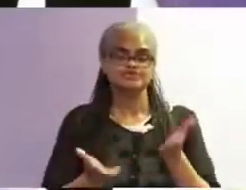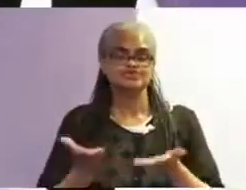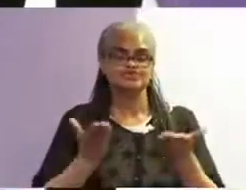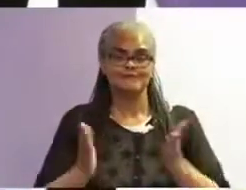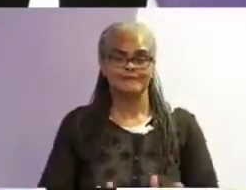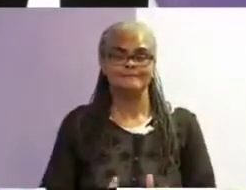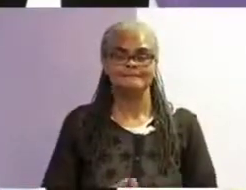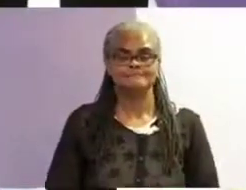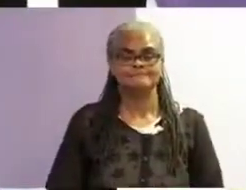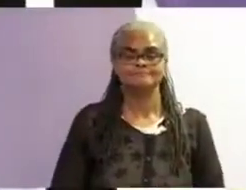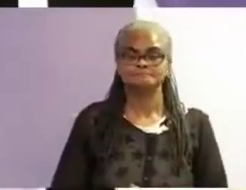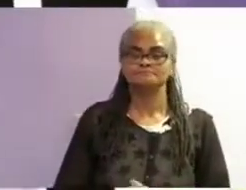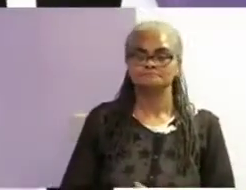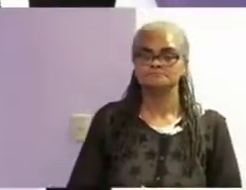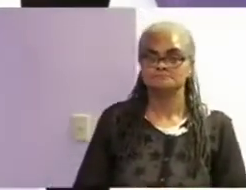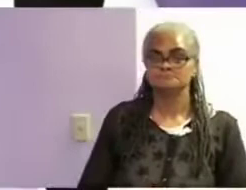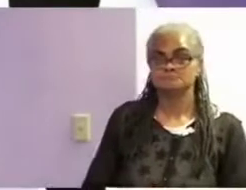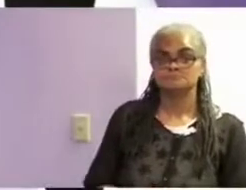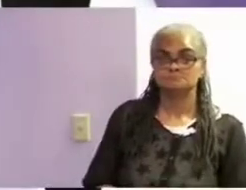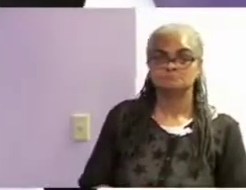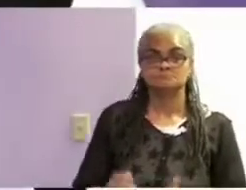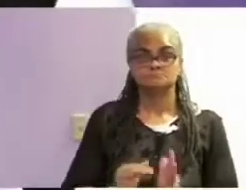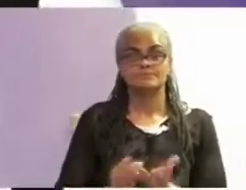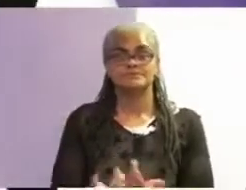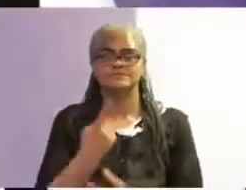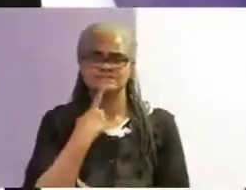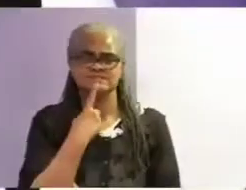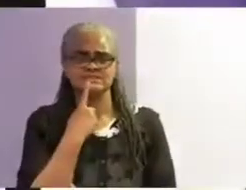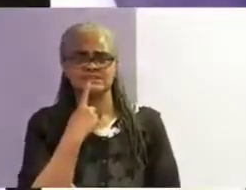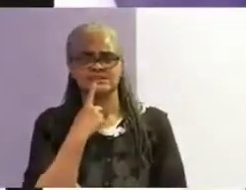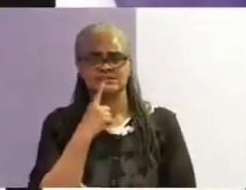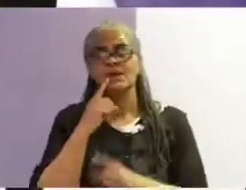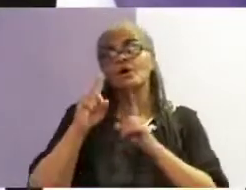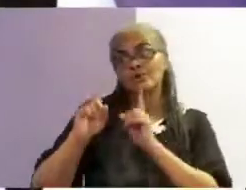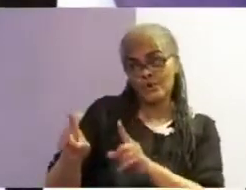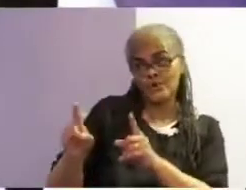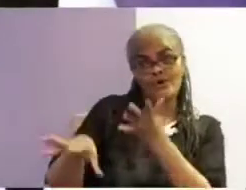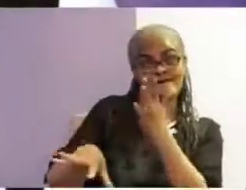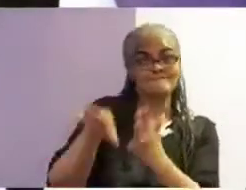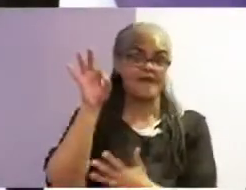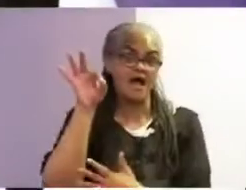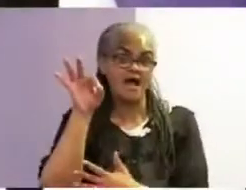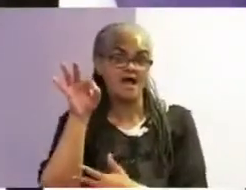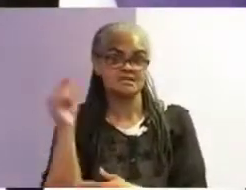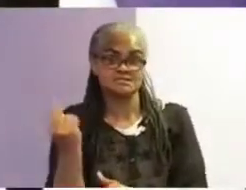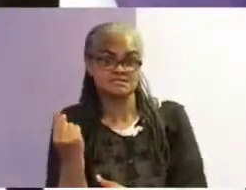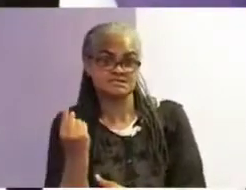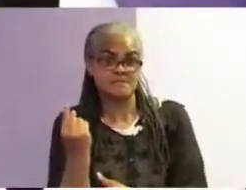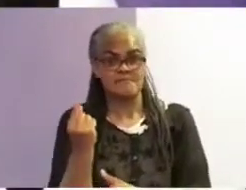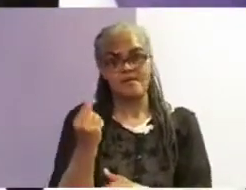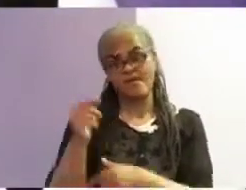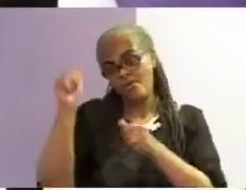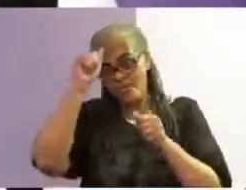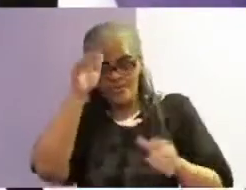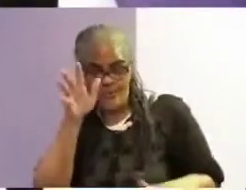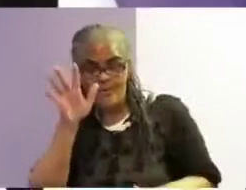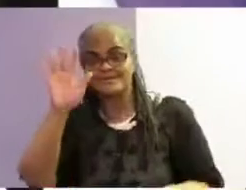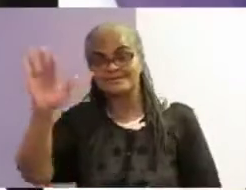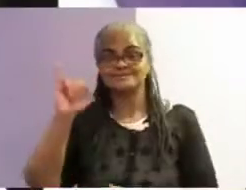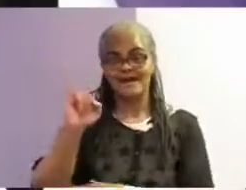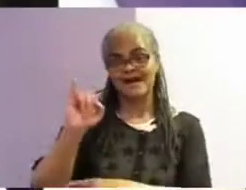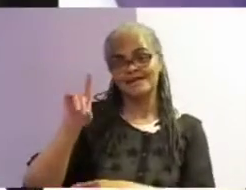And the Bible said, now you've got to go find somebody. Go anoint Hezekiah. Anoint him king. And